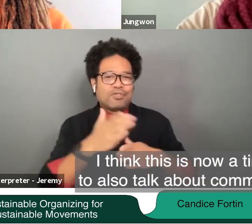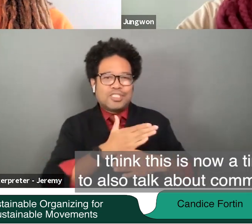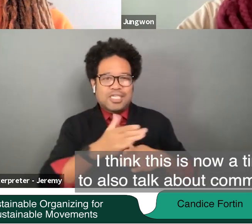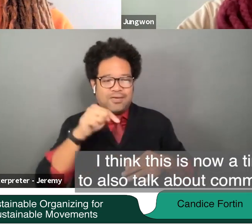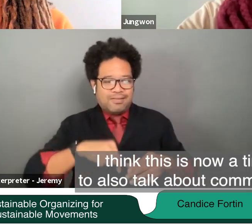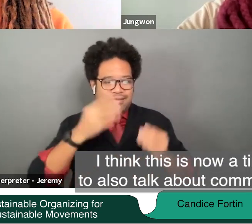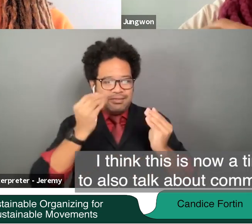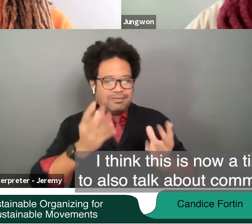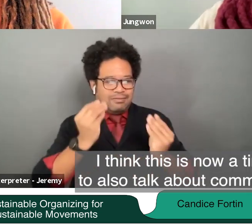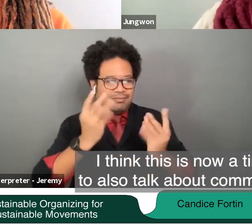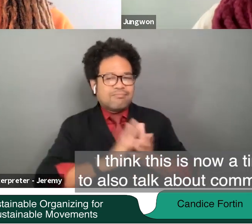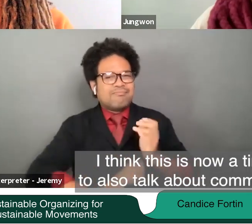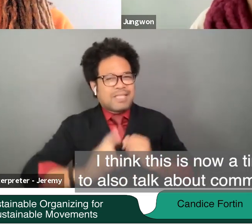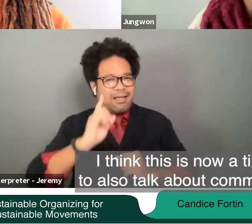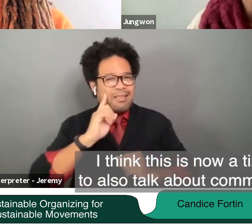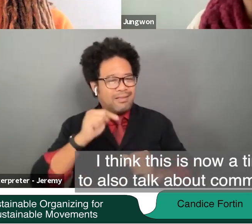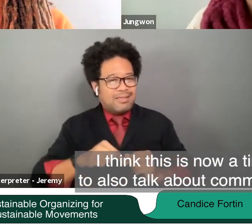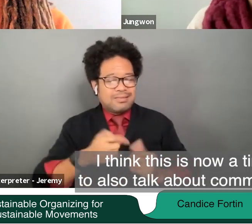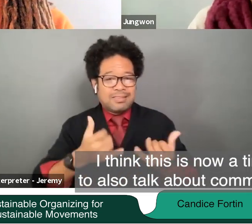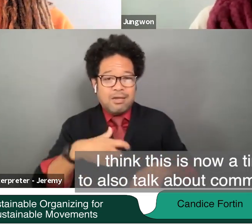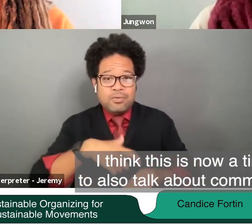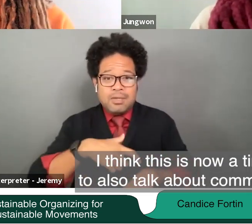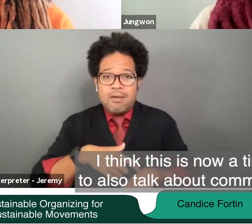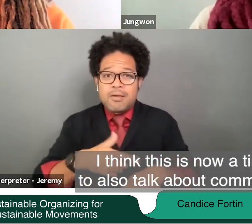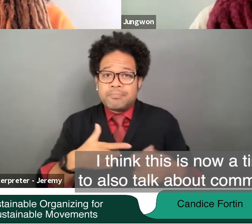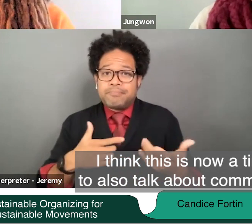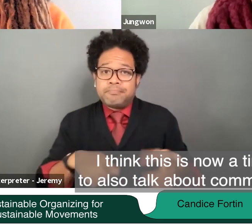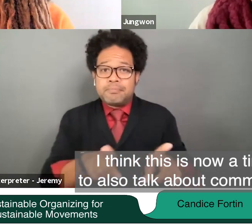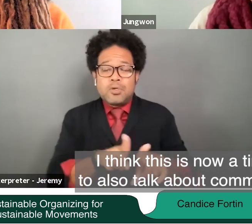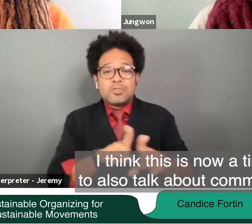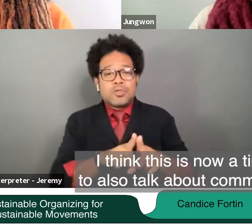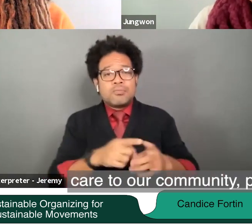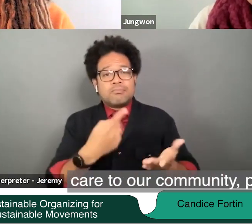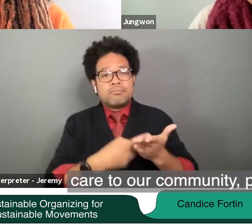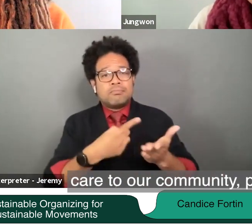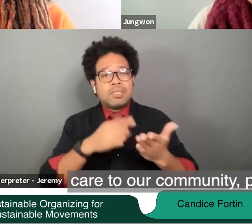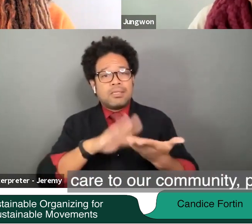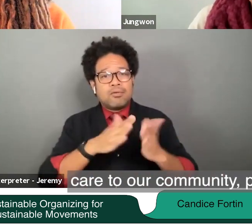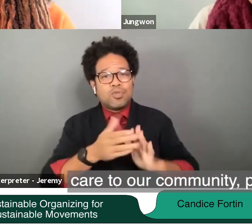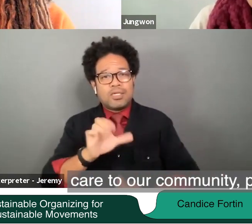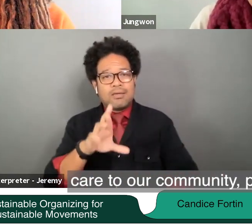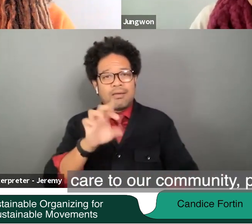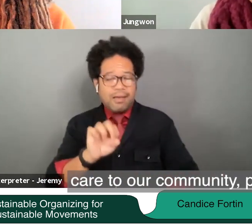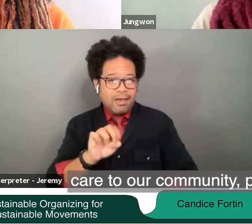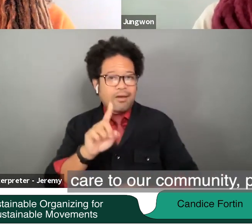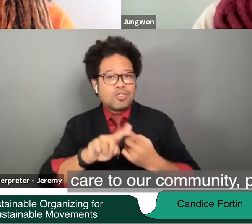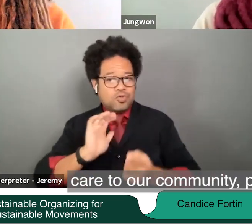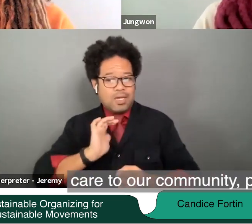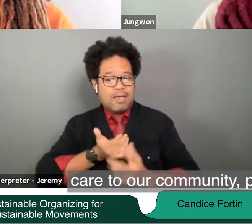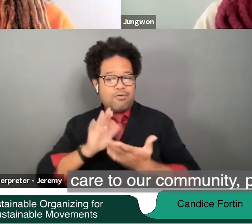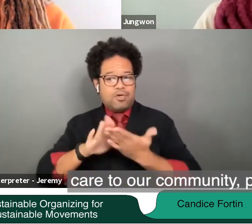I think this is now a time to also talk about community care to our